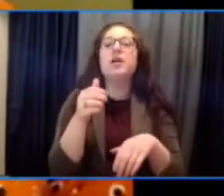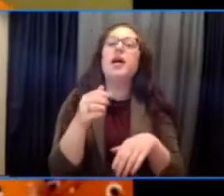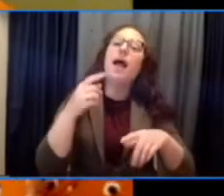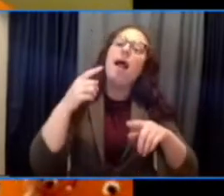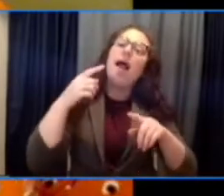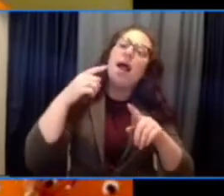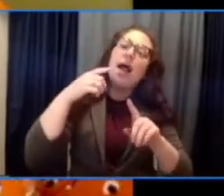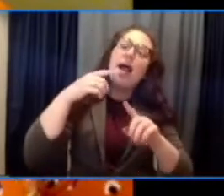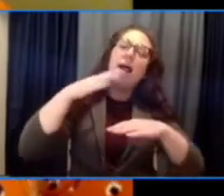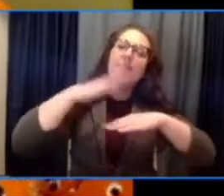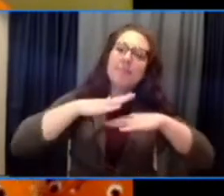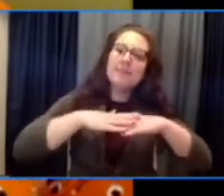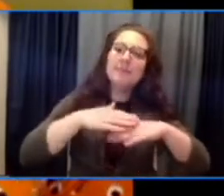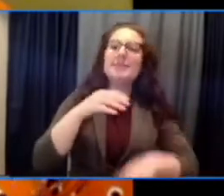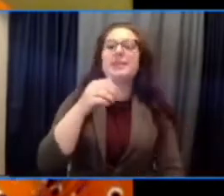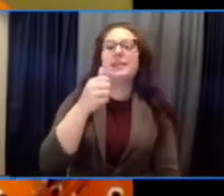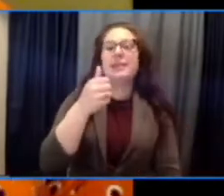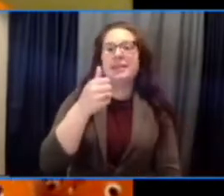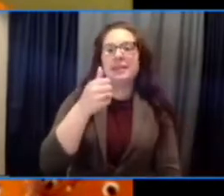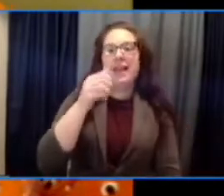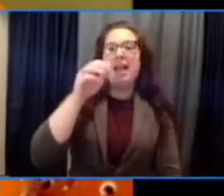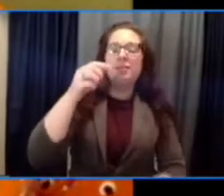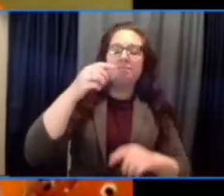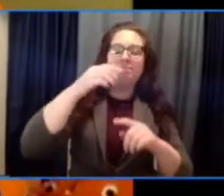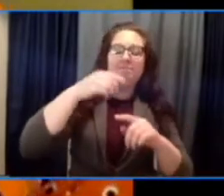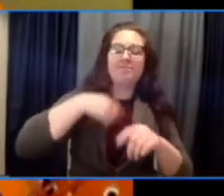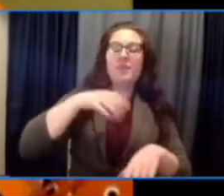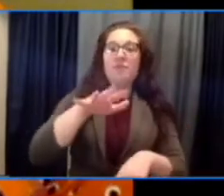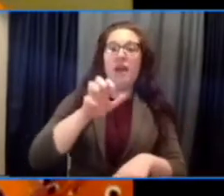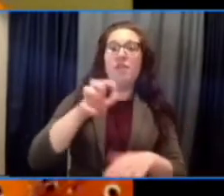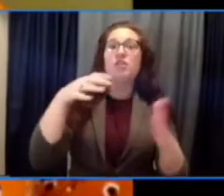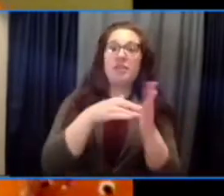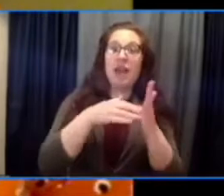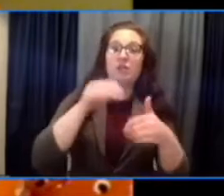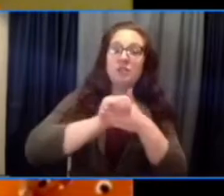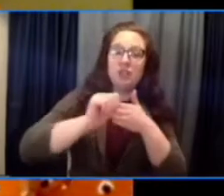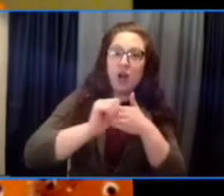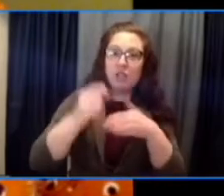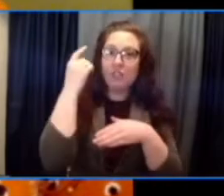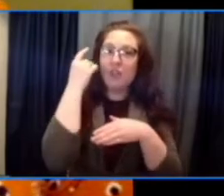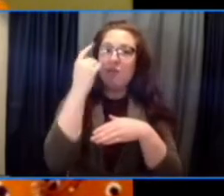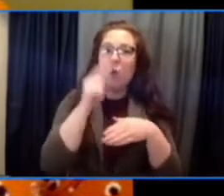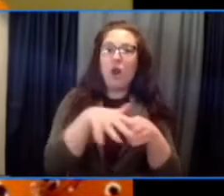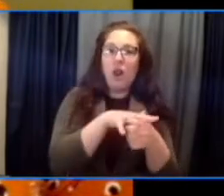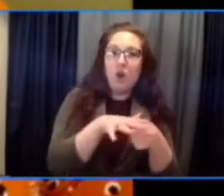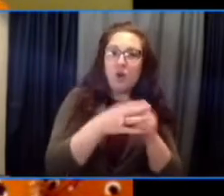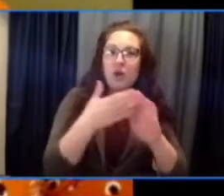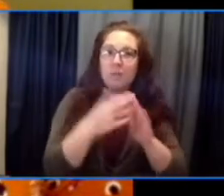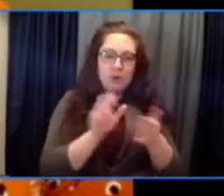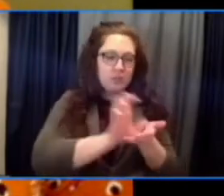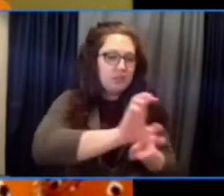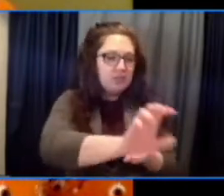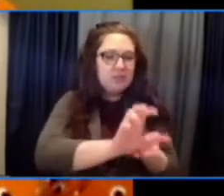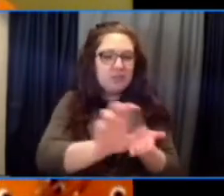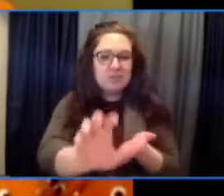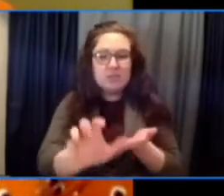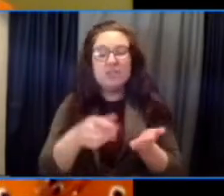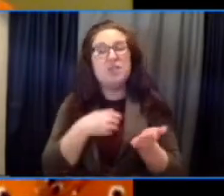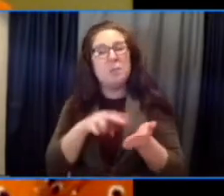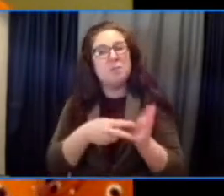million of discretionary spending to local communities and alternatives to incarceration.